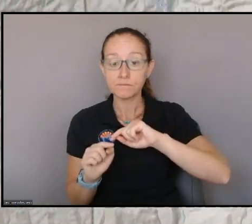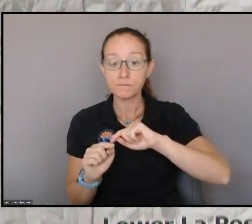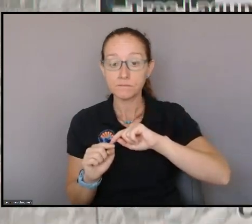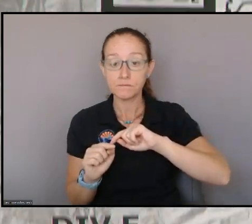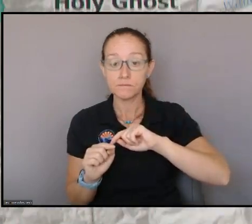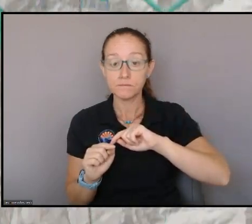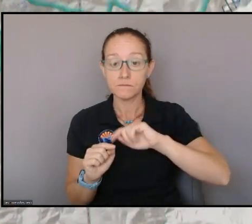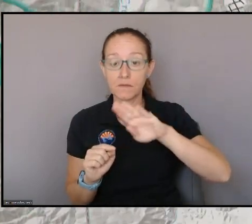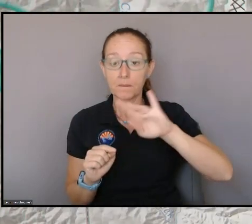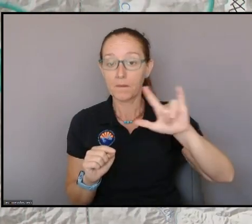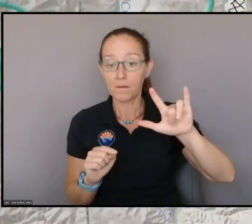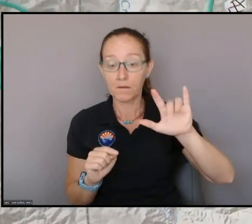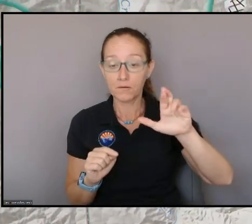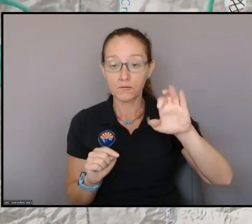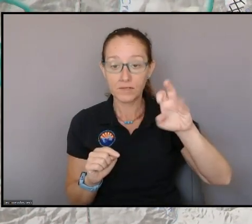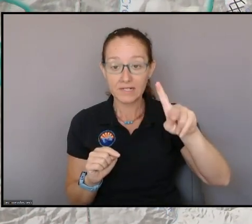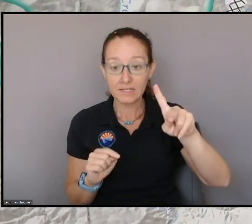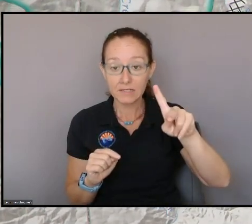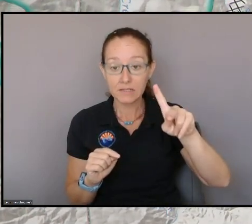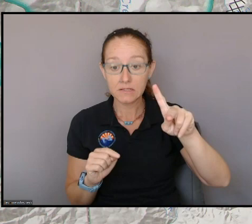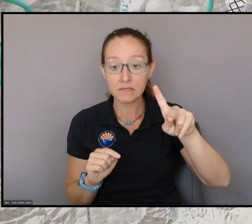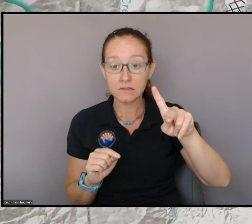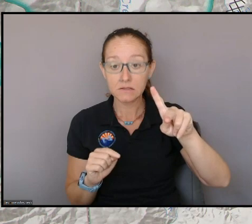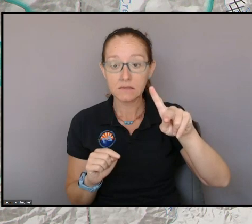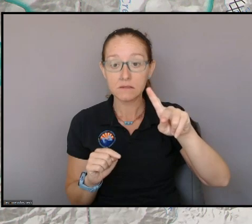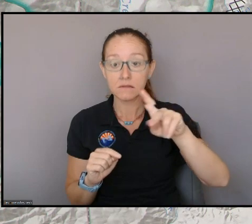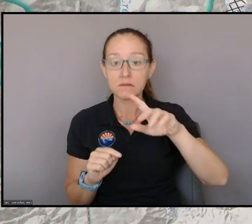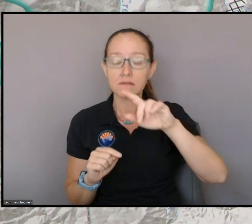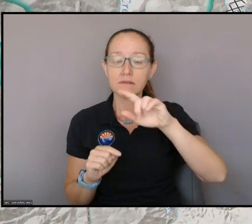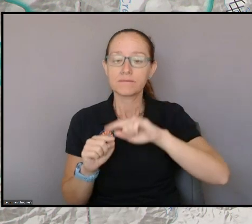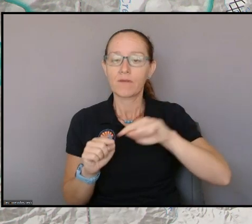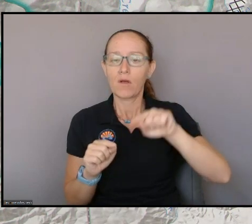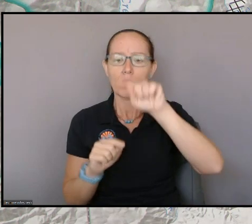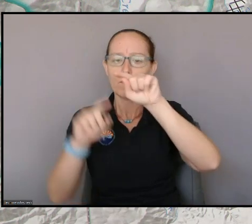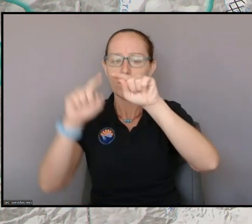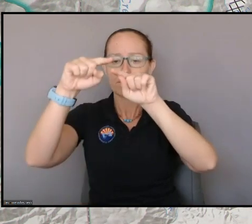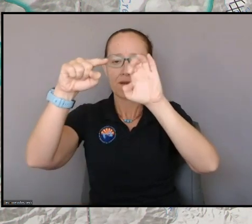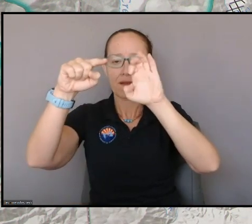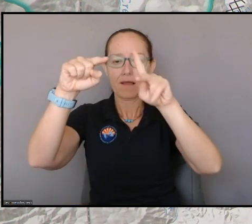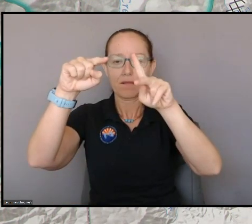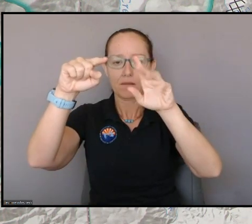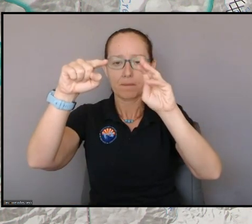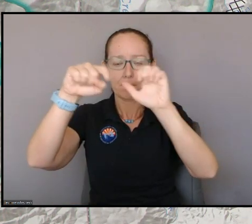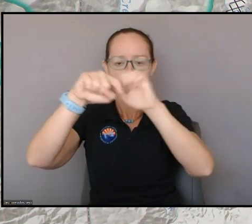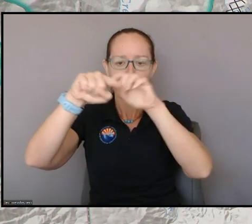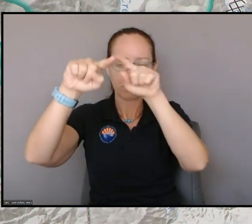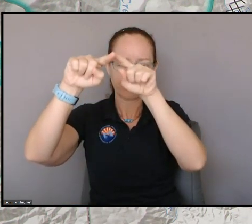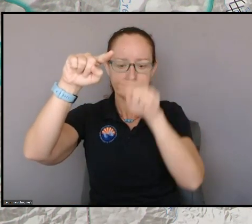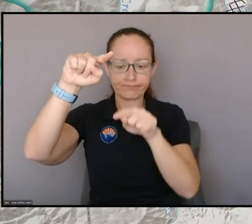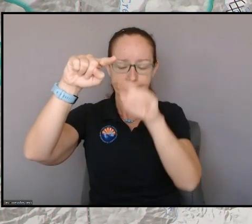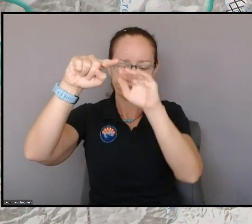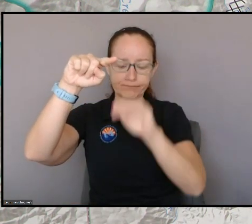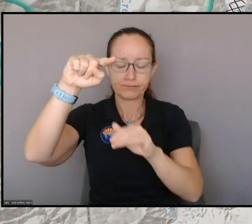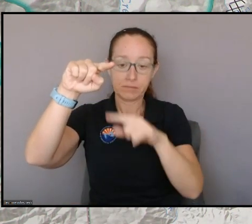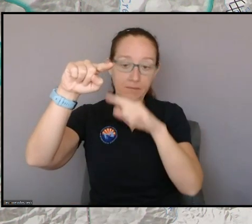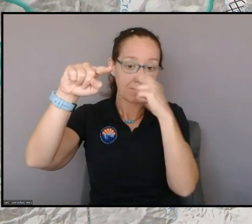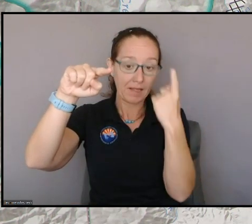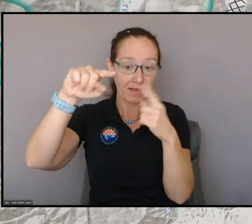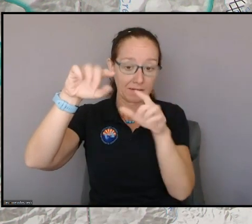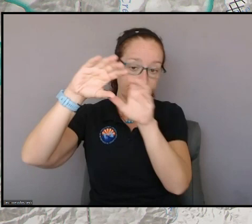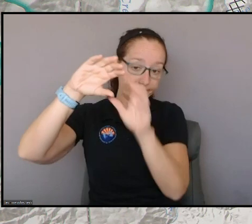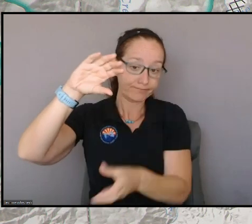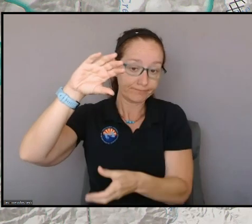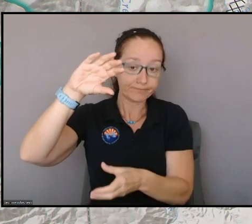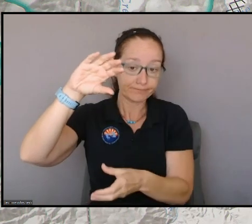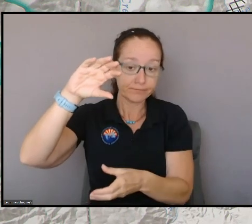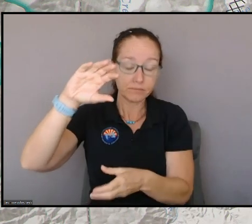Bull Creek just below or south of Elk Mountain. We were able to put some black lines, so containment line, which what it means for us is